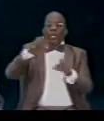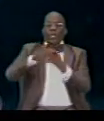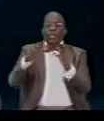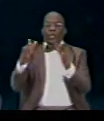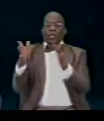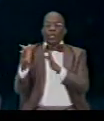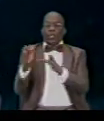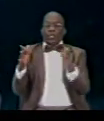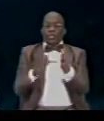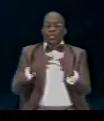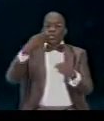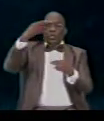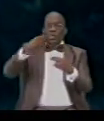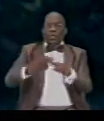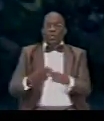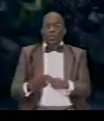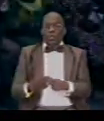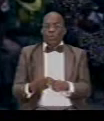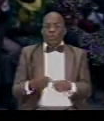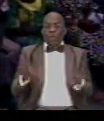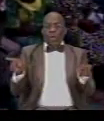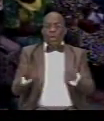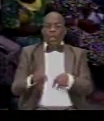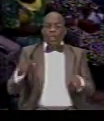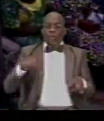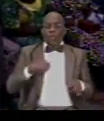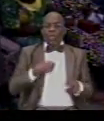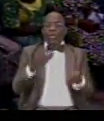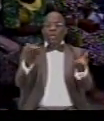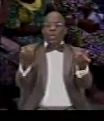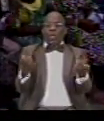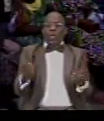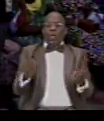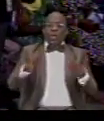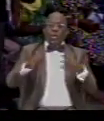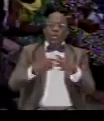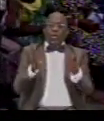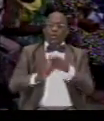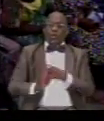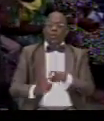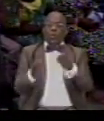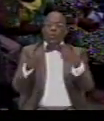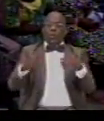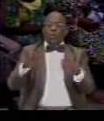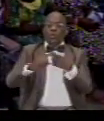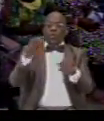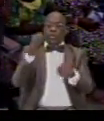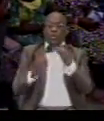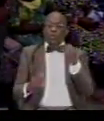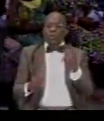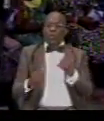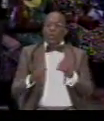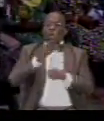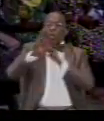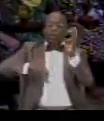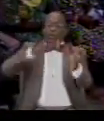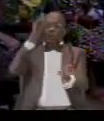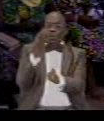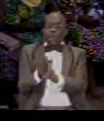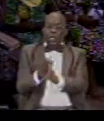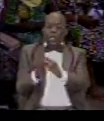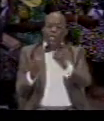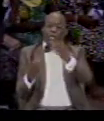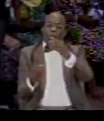mighty name, as we are beginning to round up, we might even throw in another word, which is global